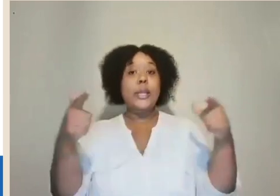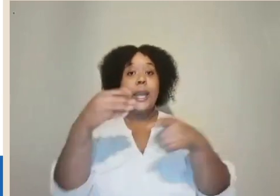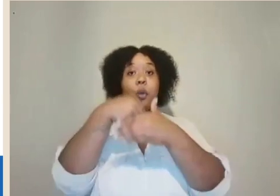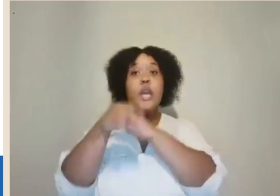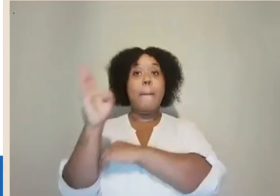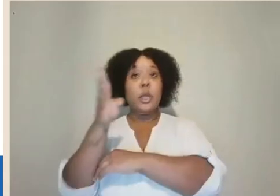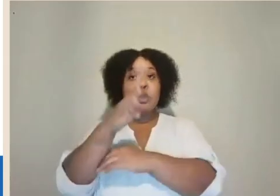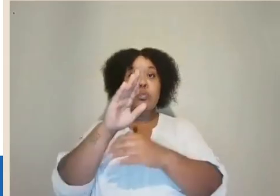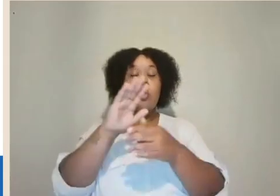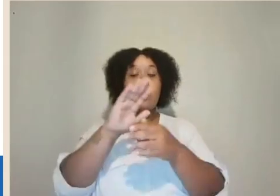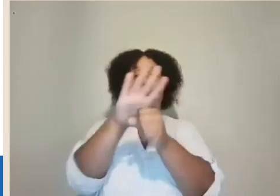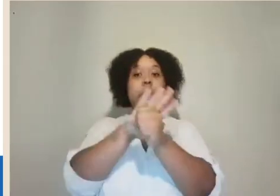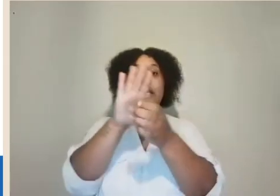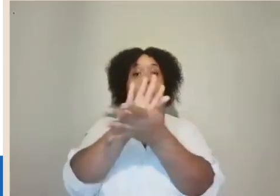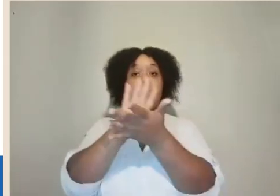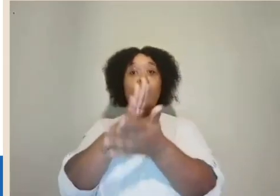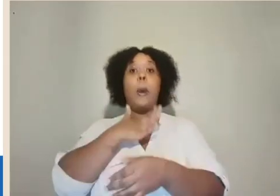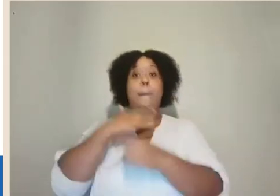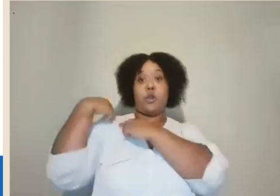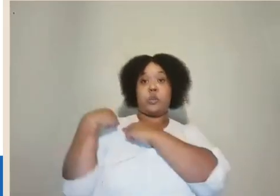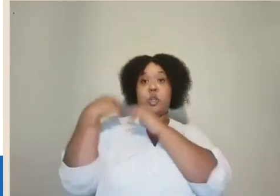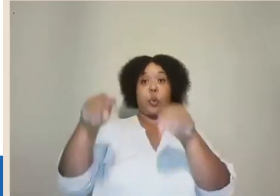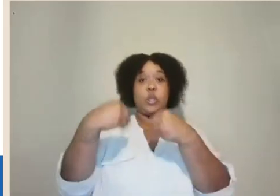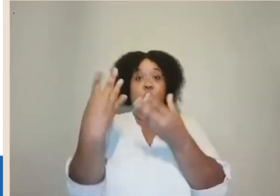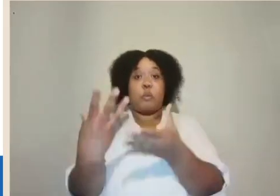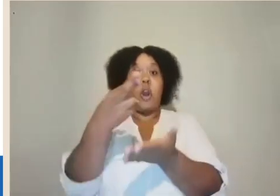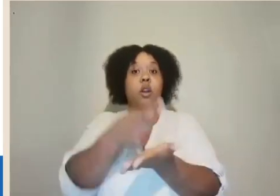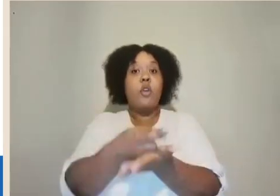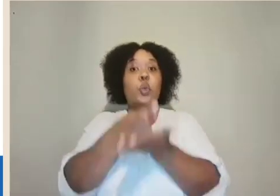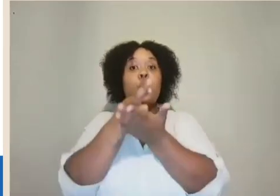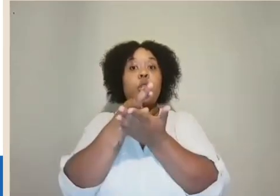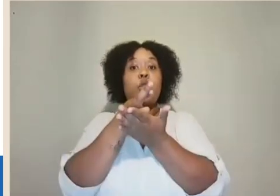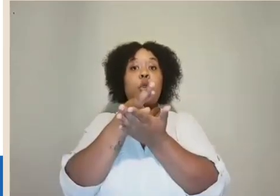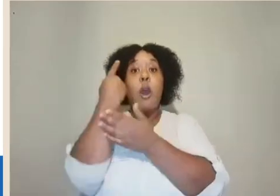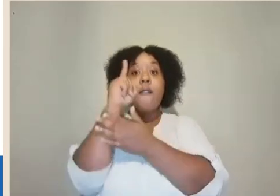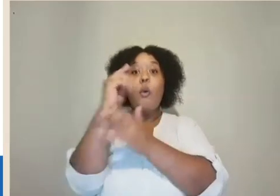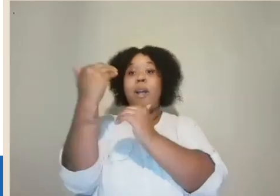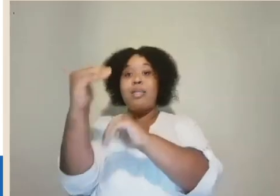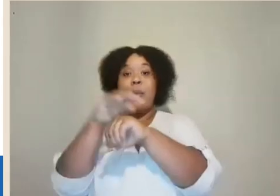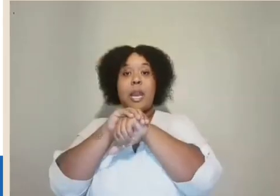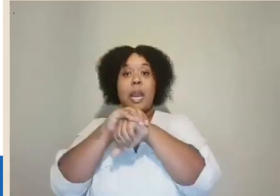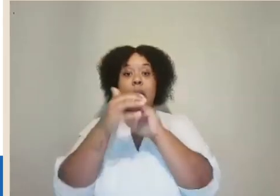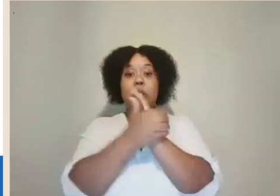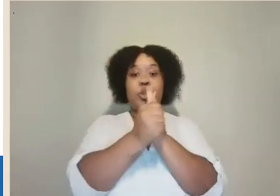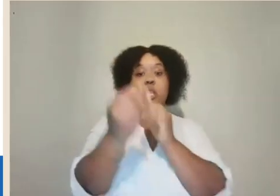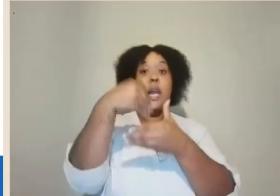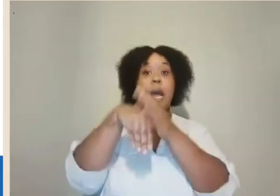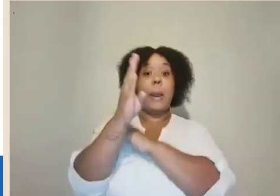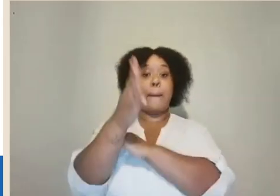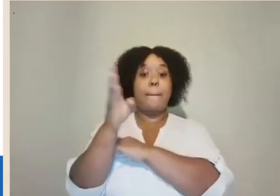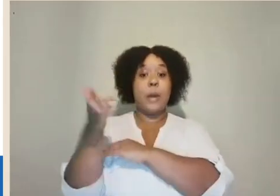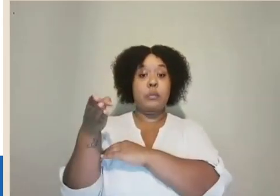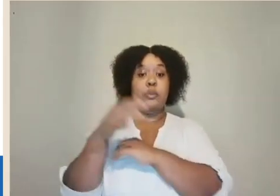job was basically to provide resources to those that were limited English proficient in Baltimore City. And I